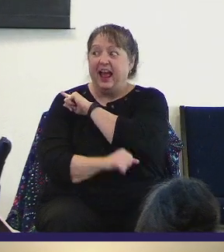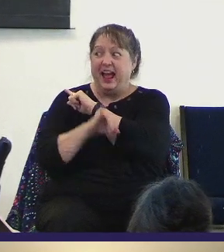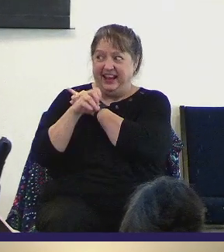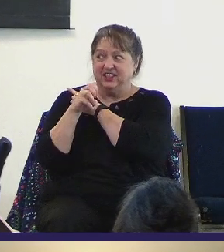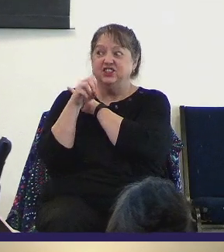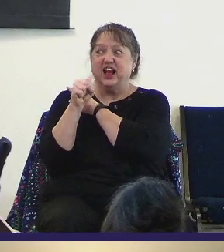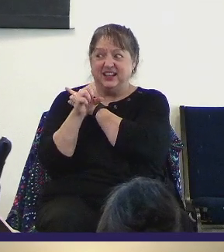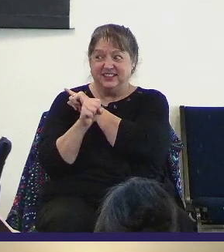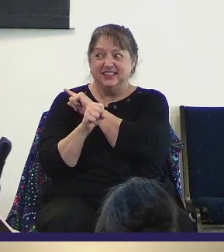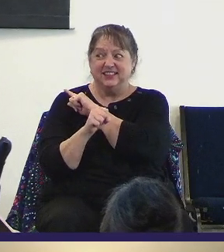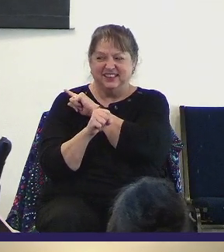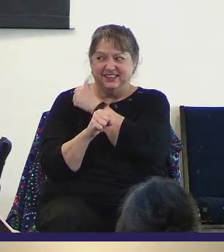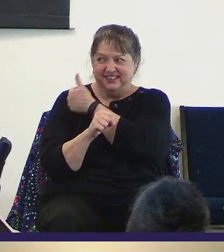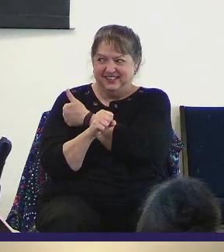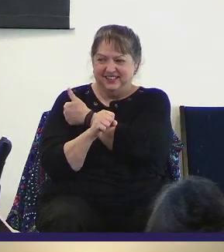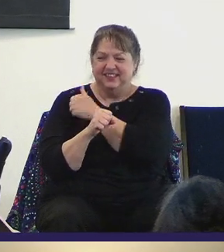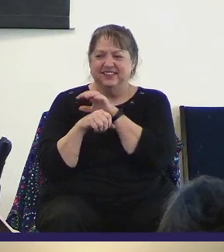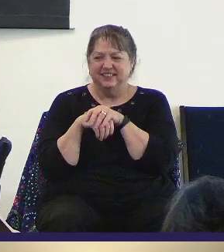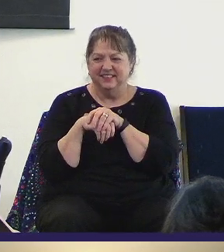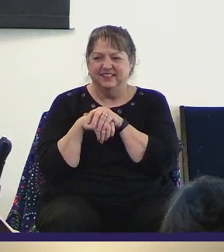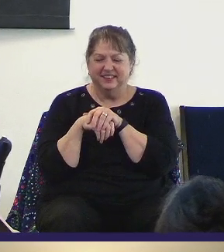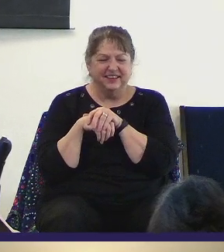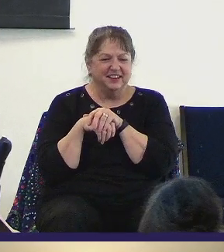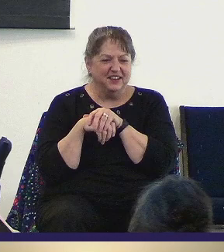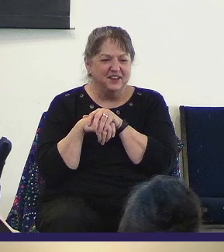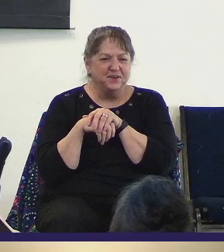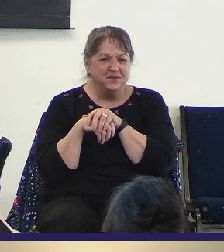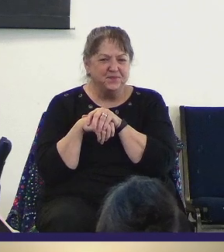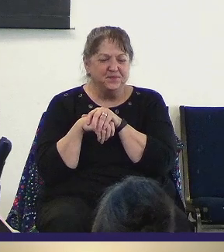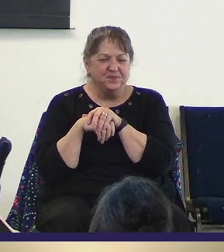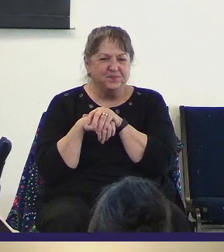And absolutely. Praise God.